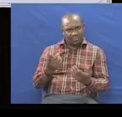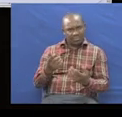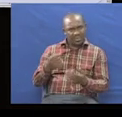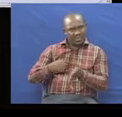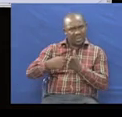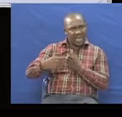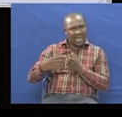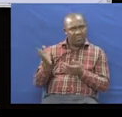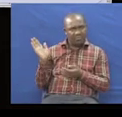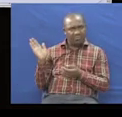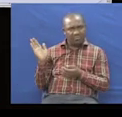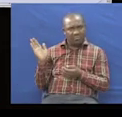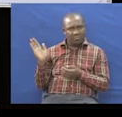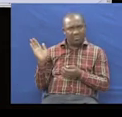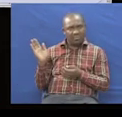How does it called?